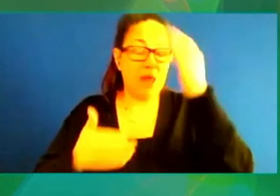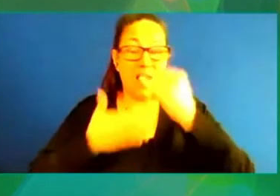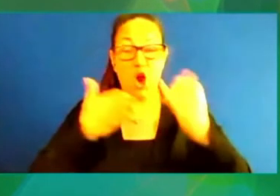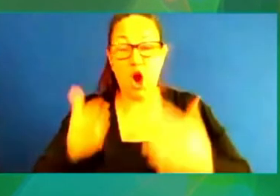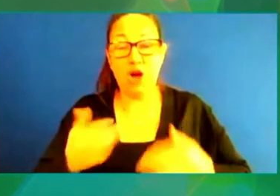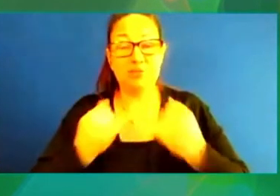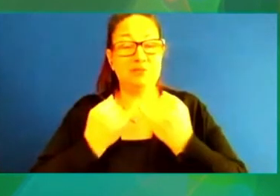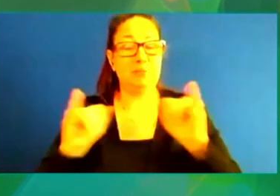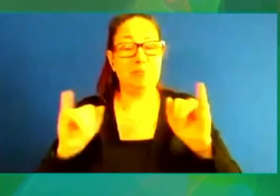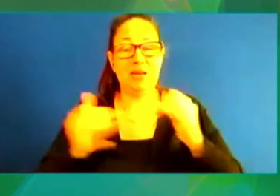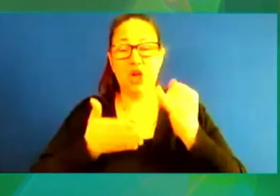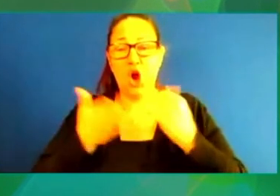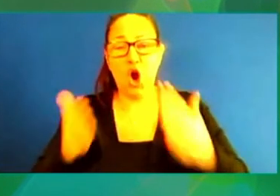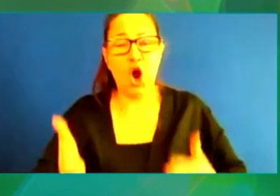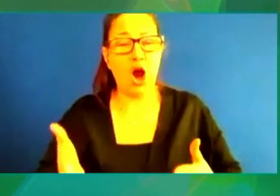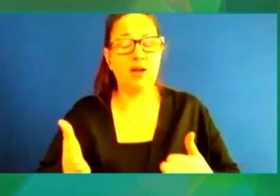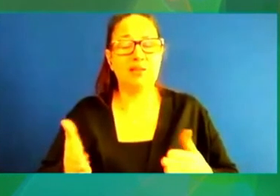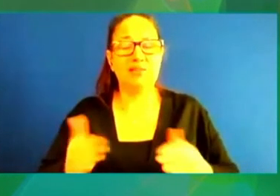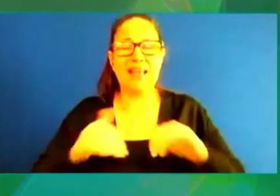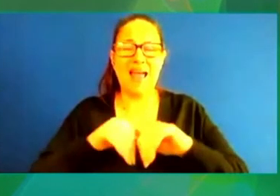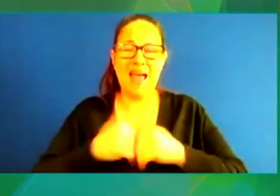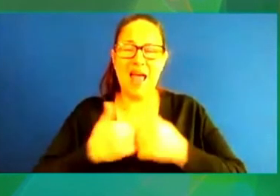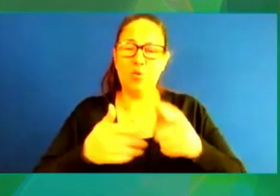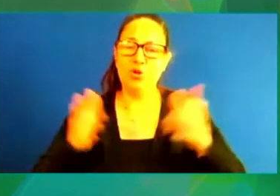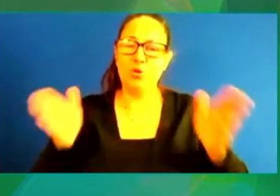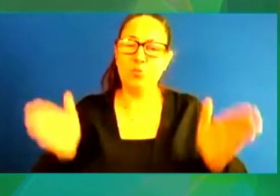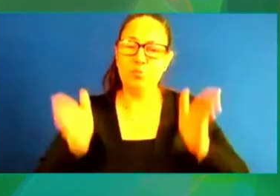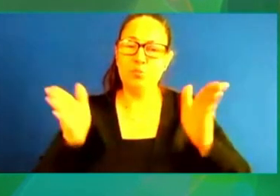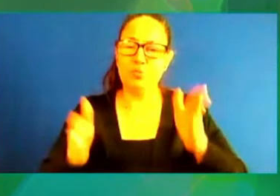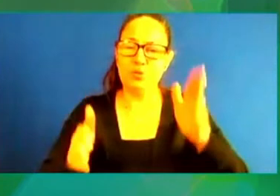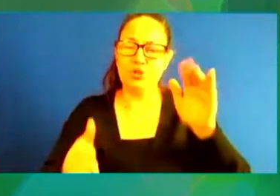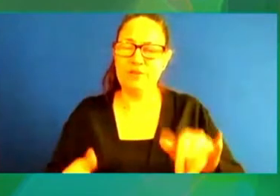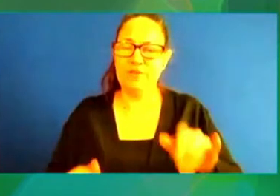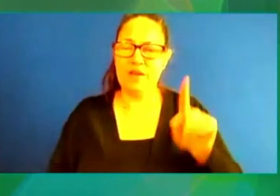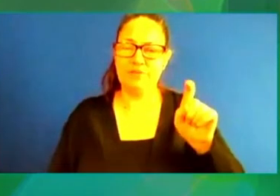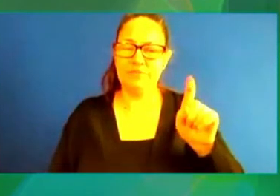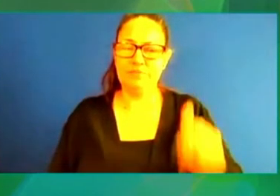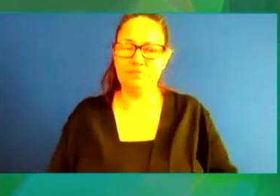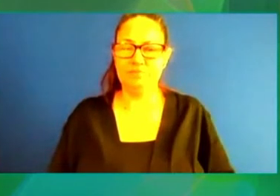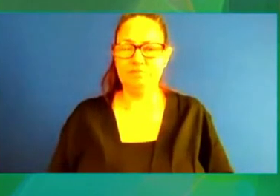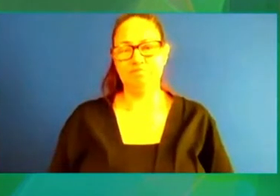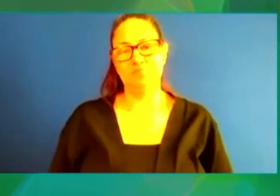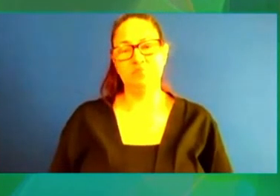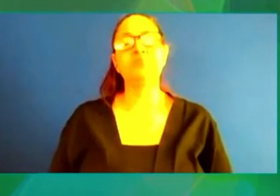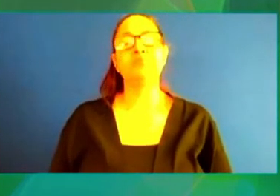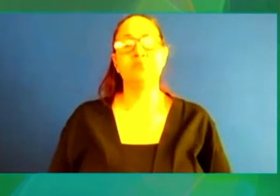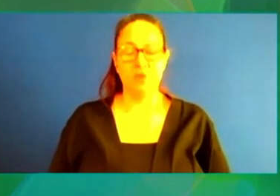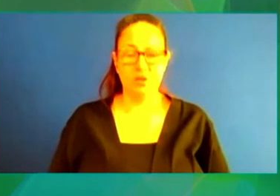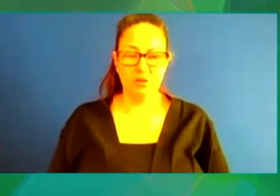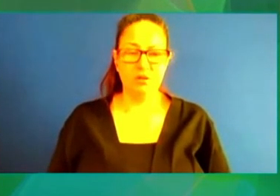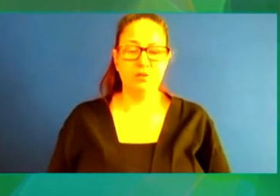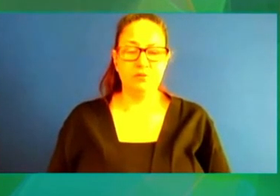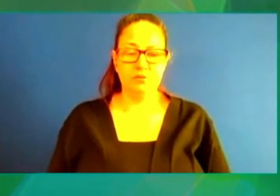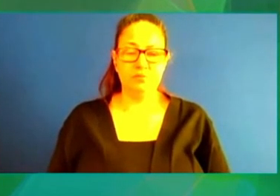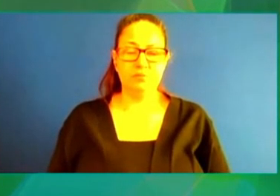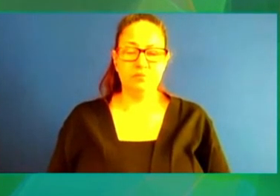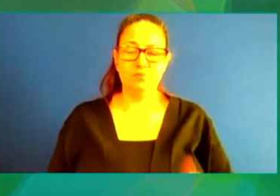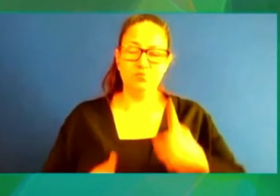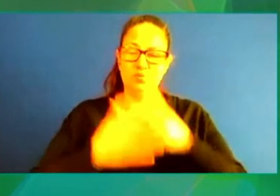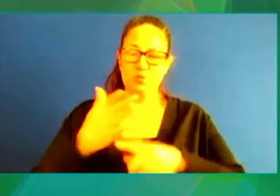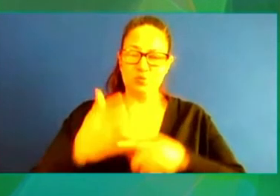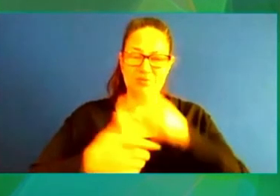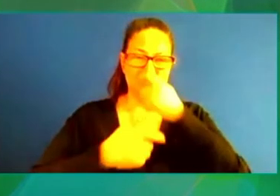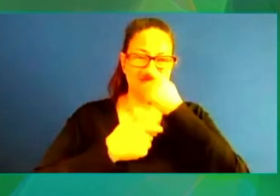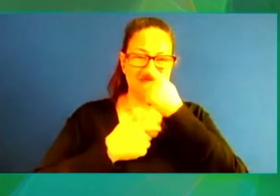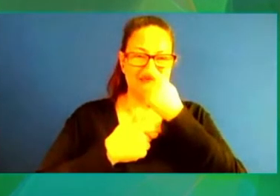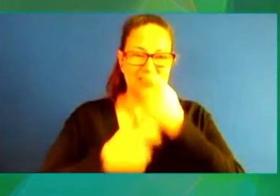artists? How are you all pushing this in your own respective areas? Oh yeah, definitely. So what's interesting is, I think